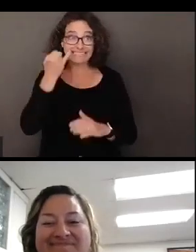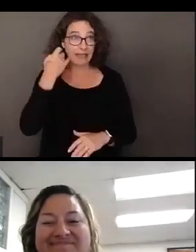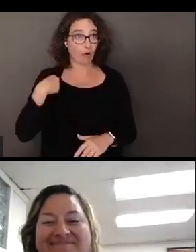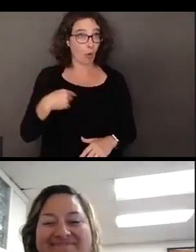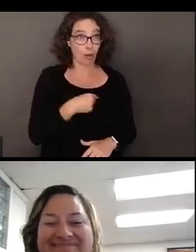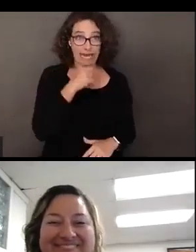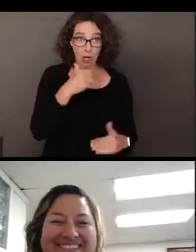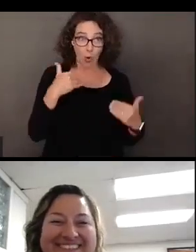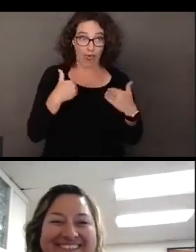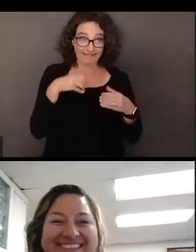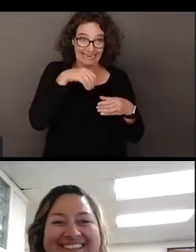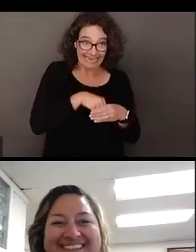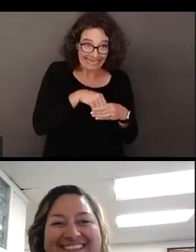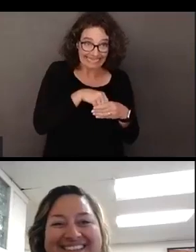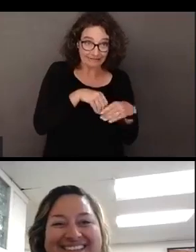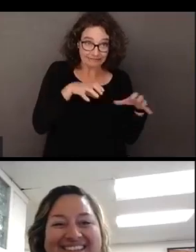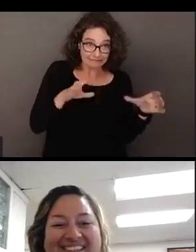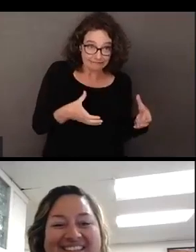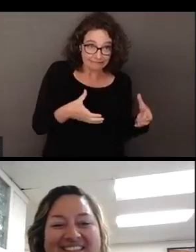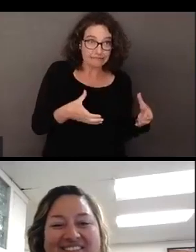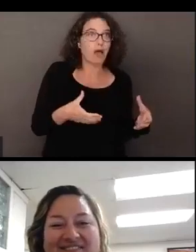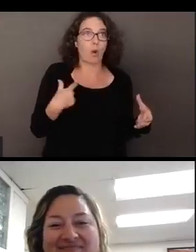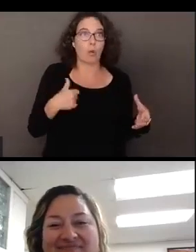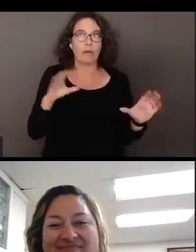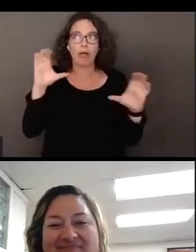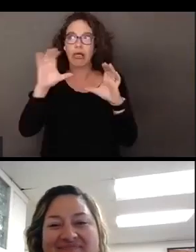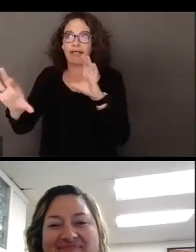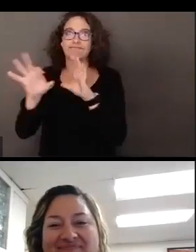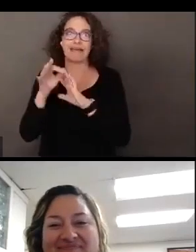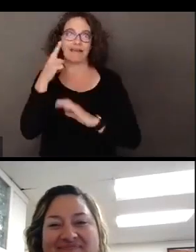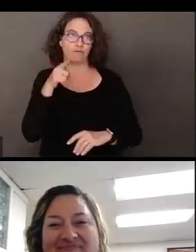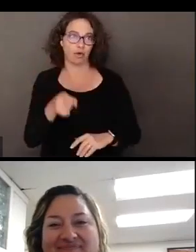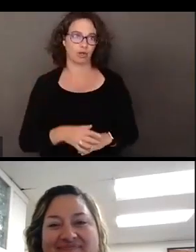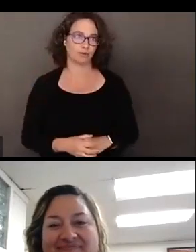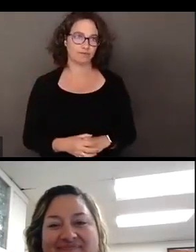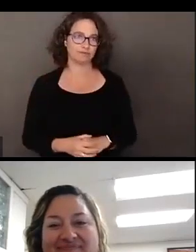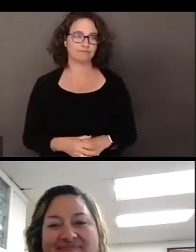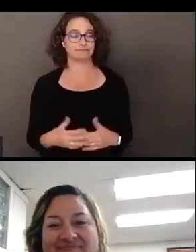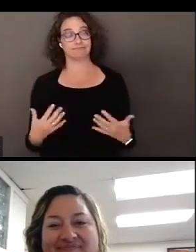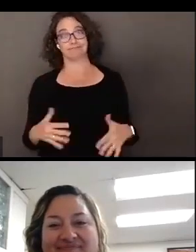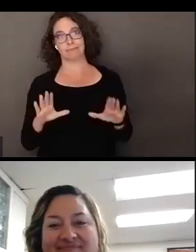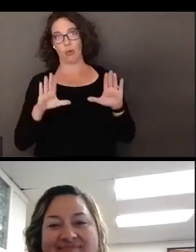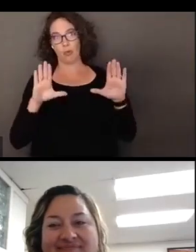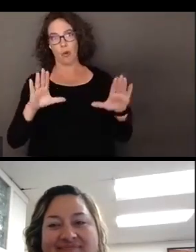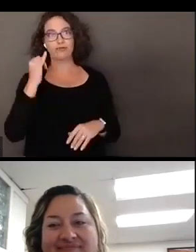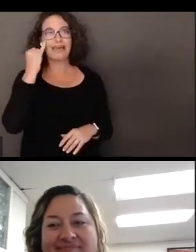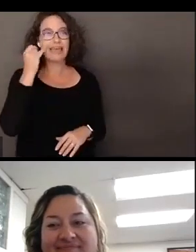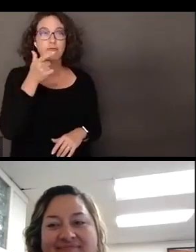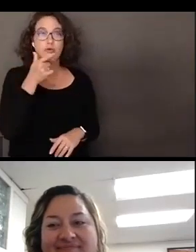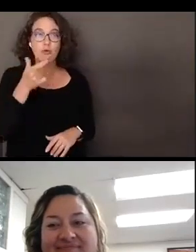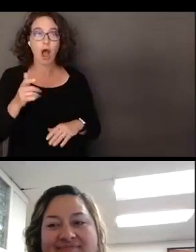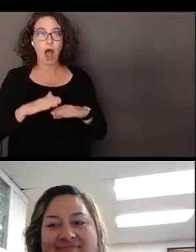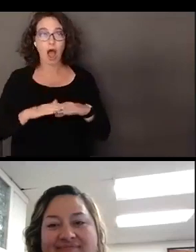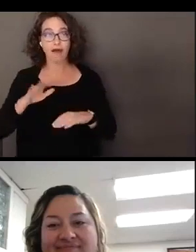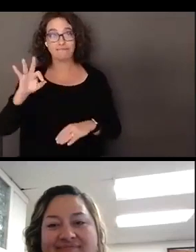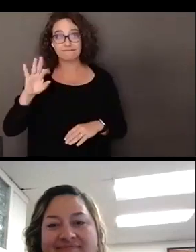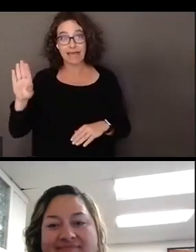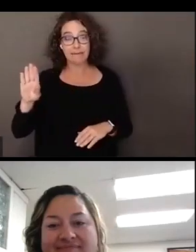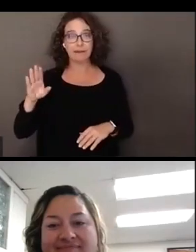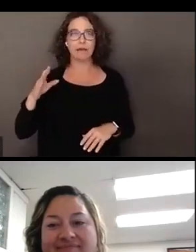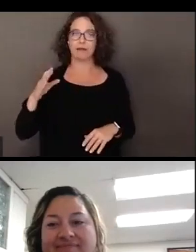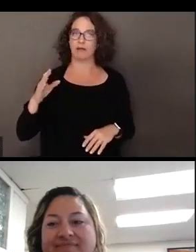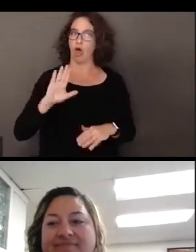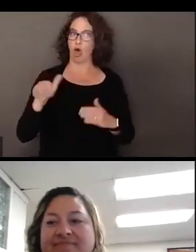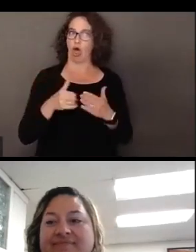you. Thanks. That's wonderful. And just if you're watching on Facebook, we'll make sure that we will put all